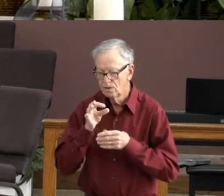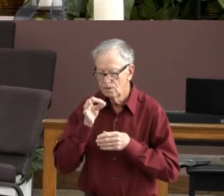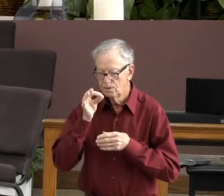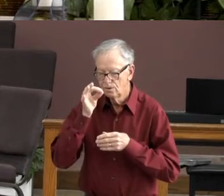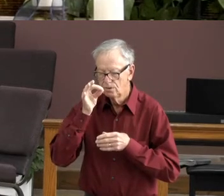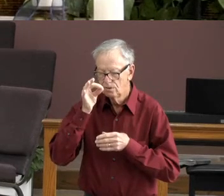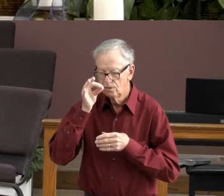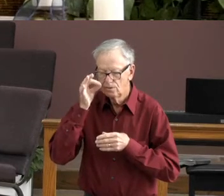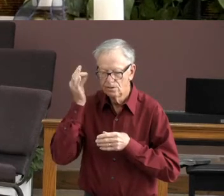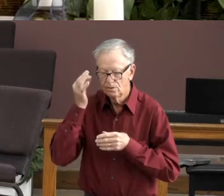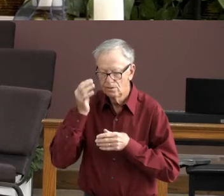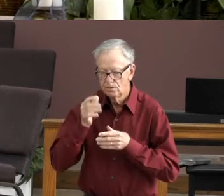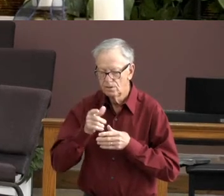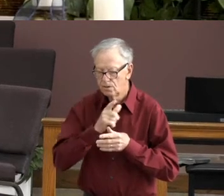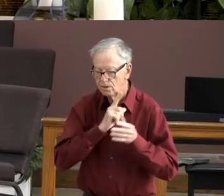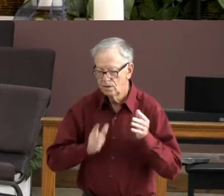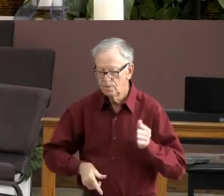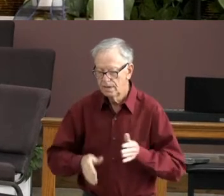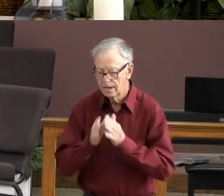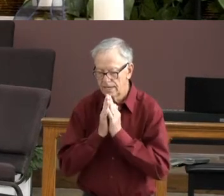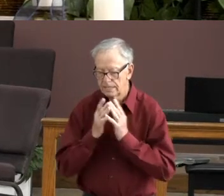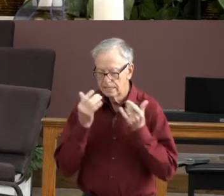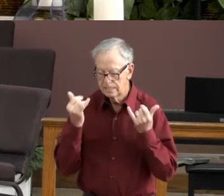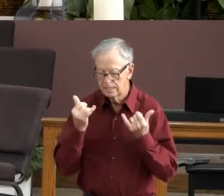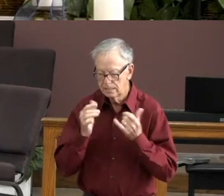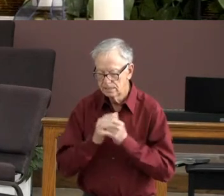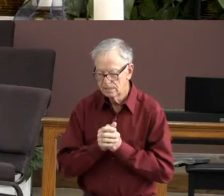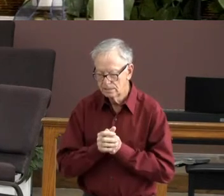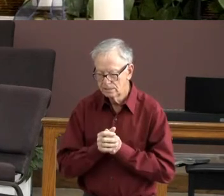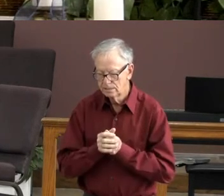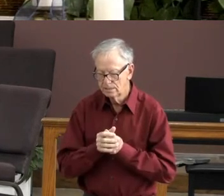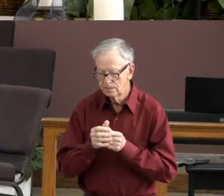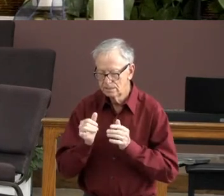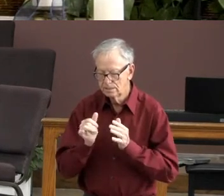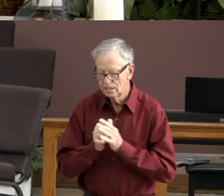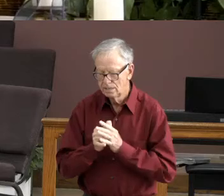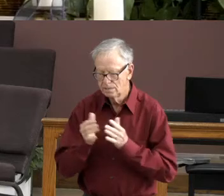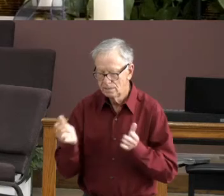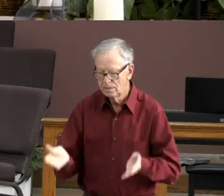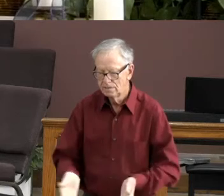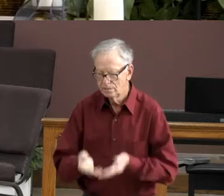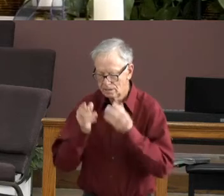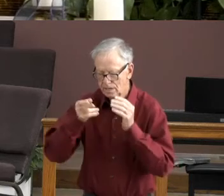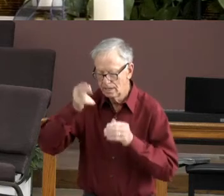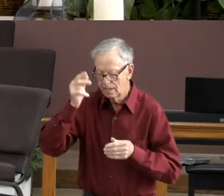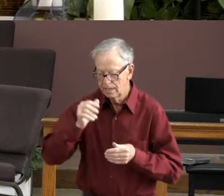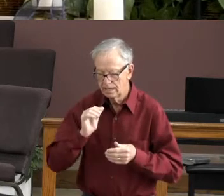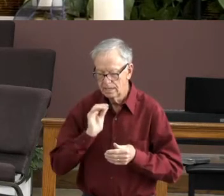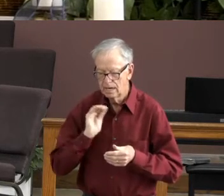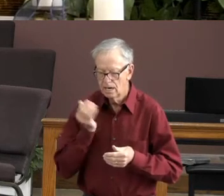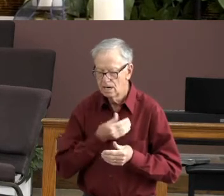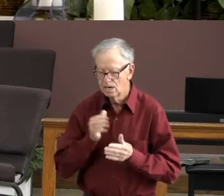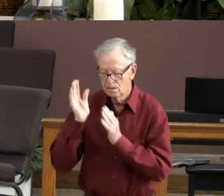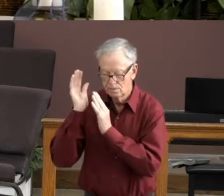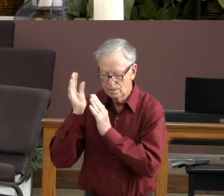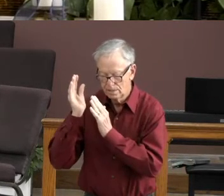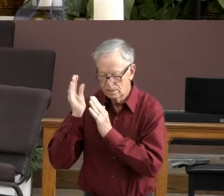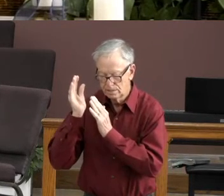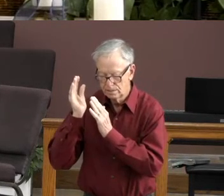just ask right now that you be lifted on high in our presence,